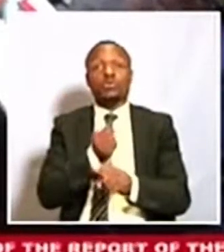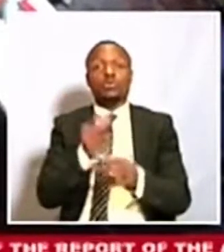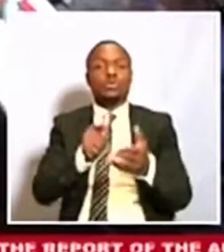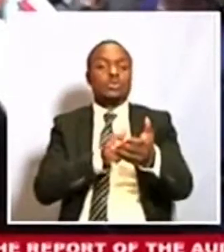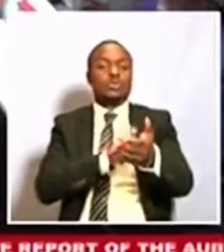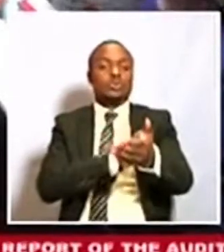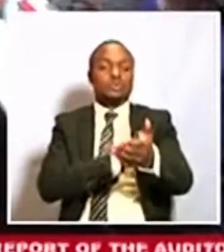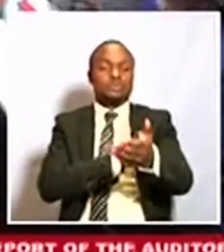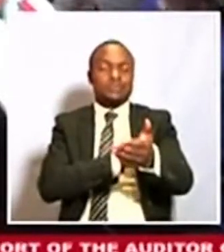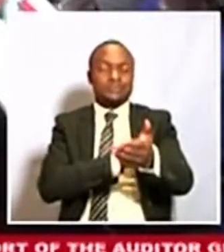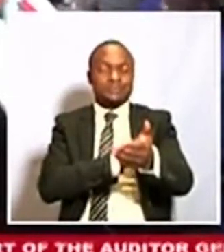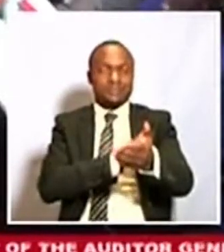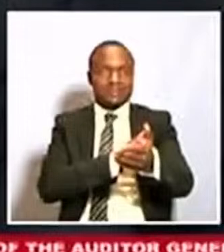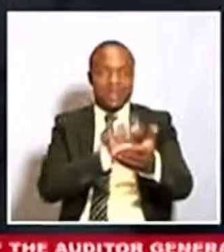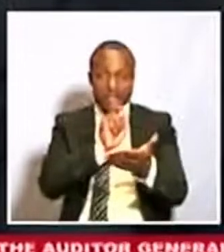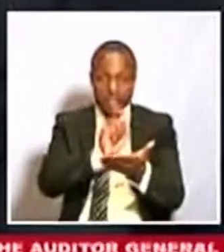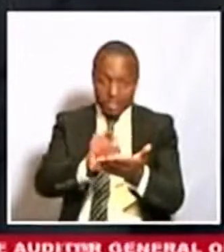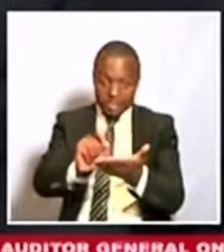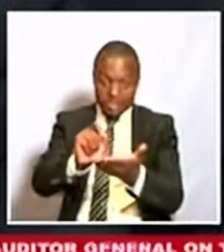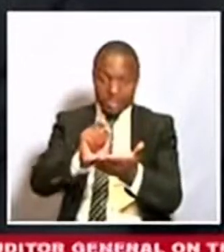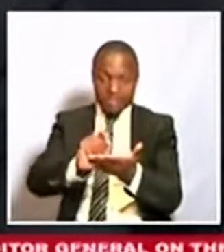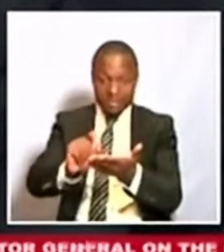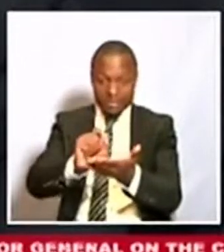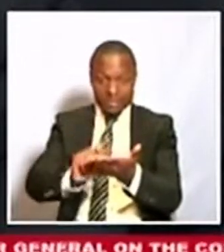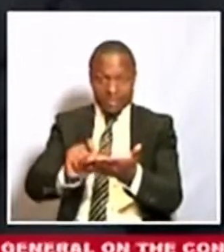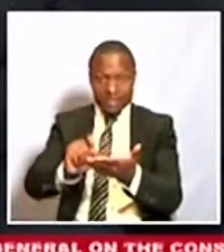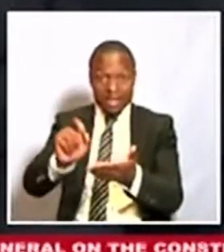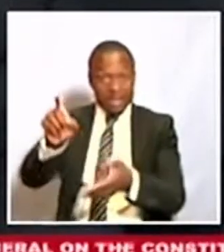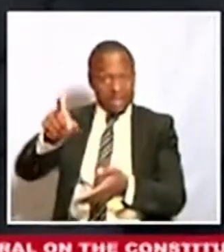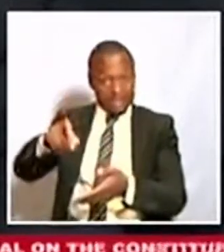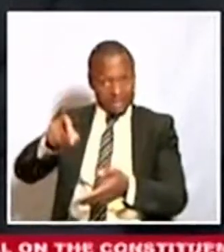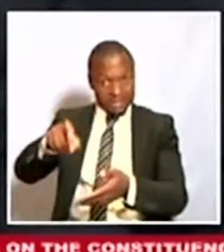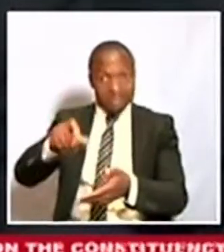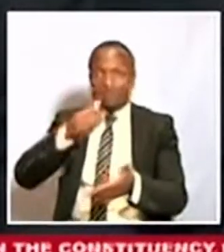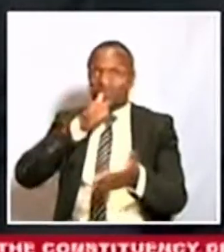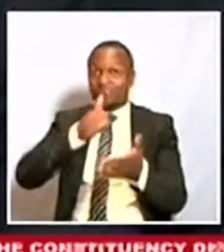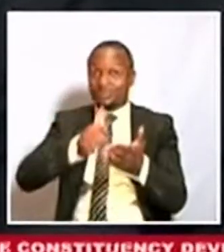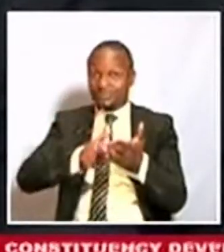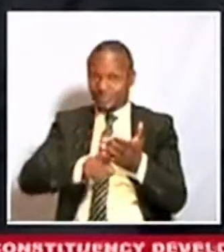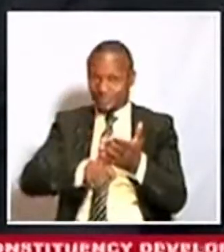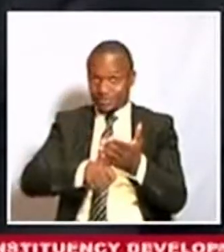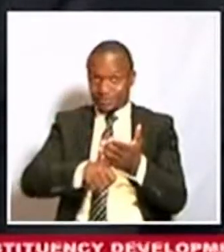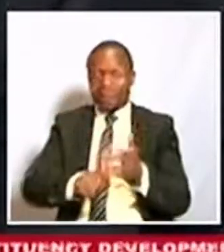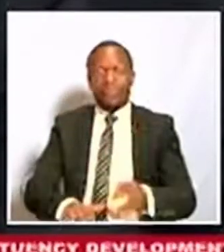long to write those demand letters.